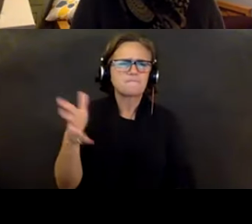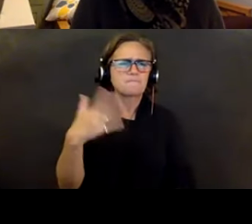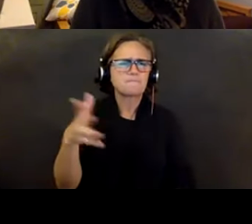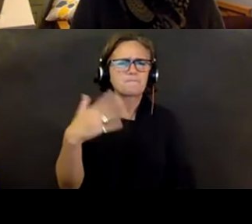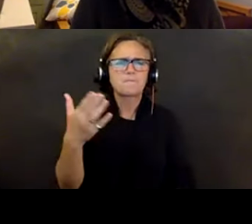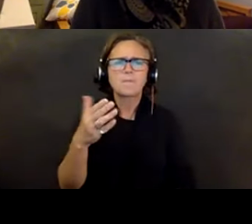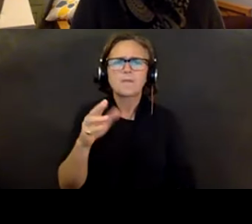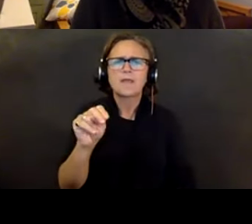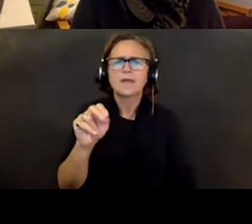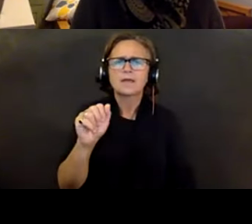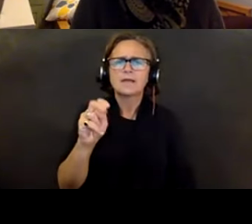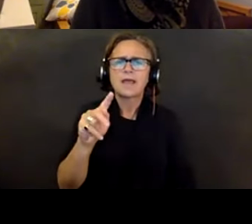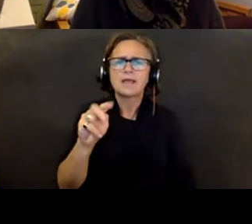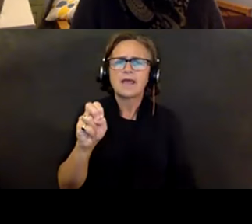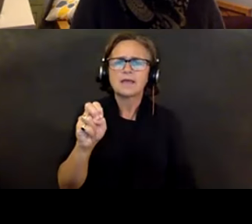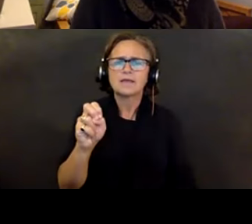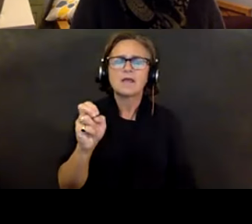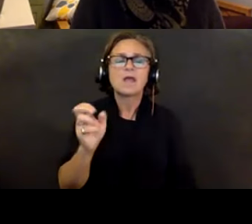Nanette?